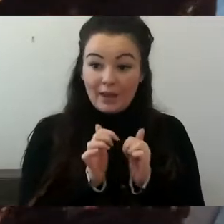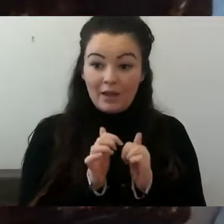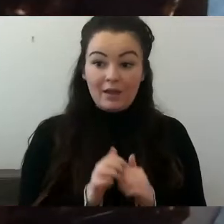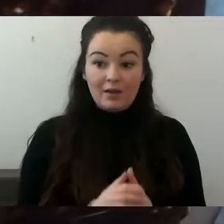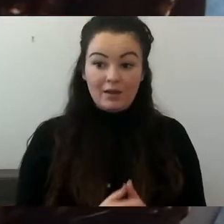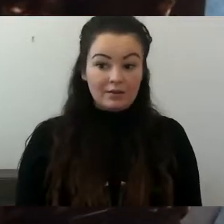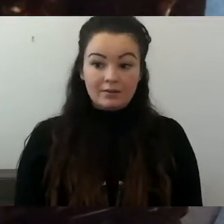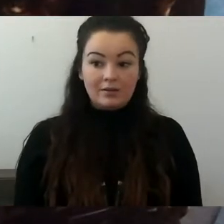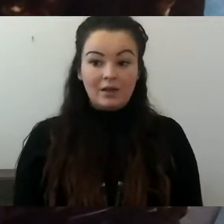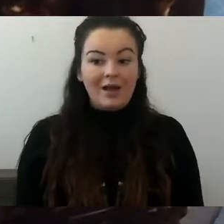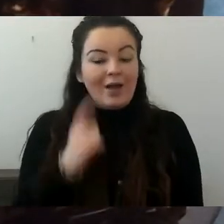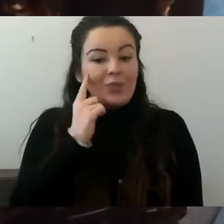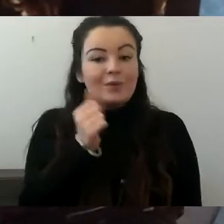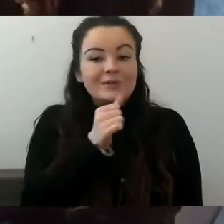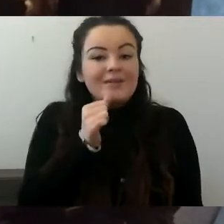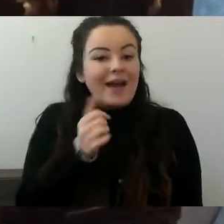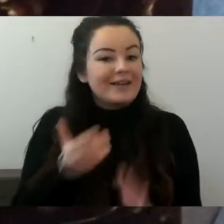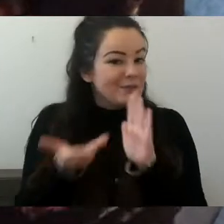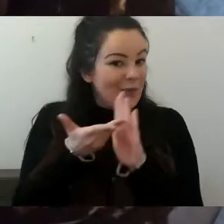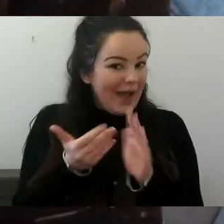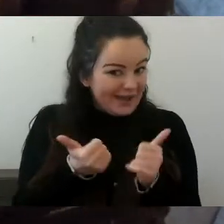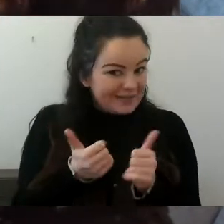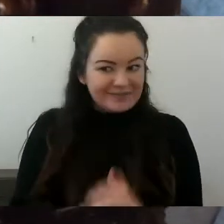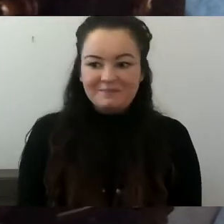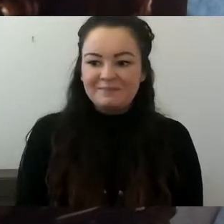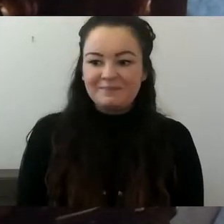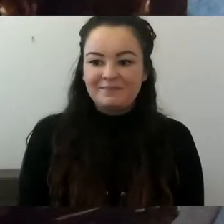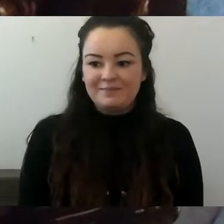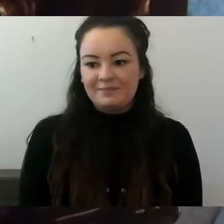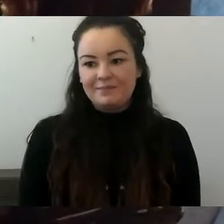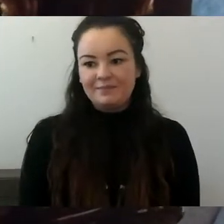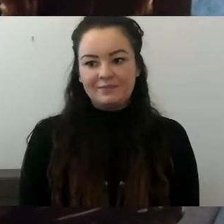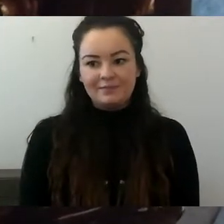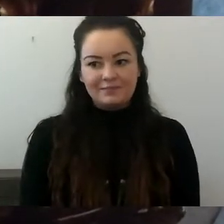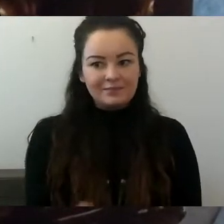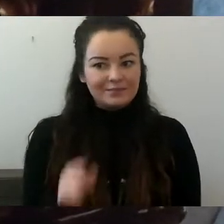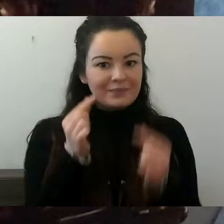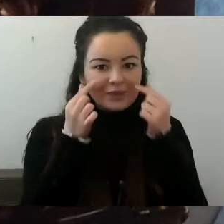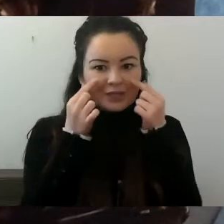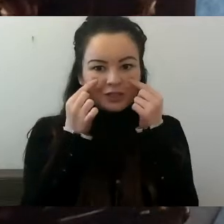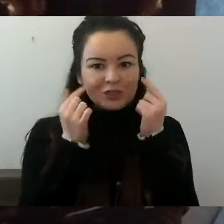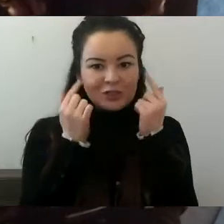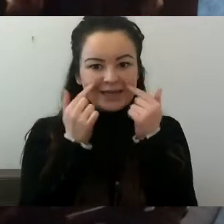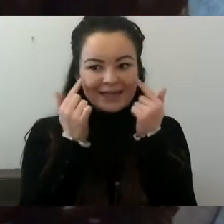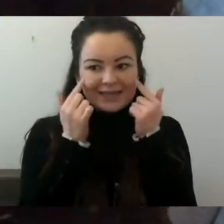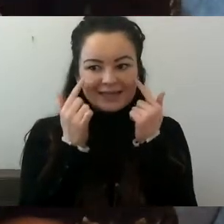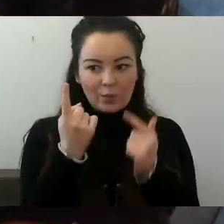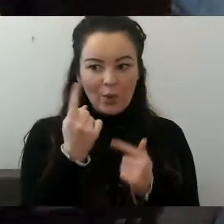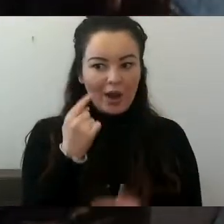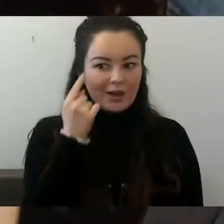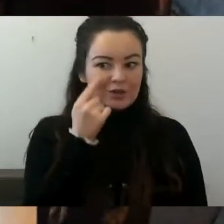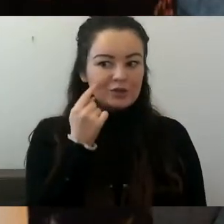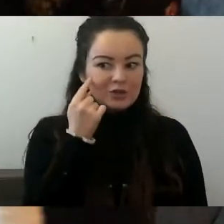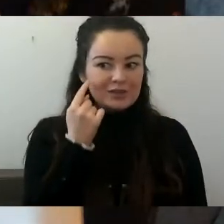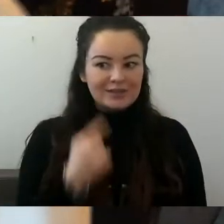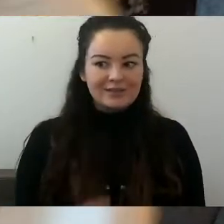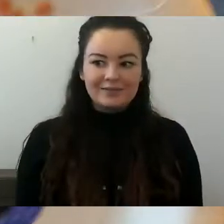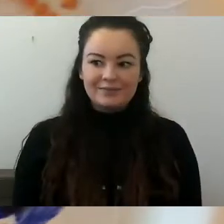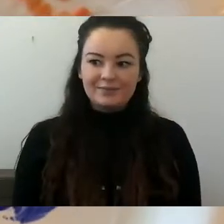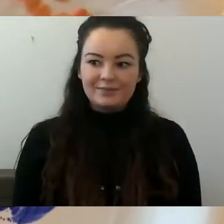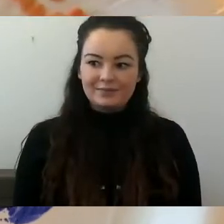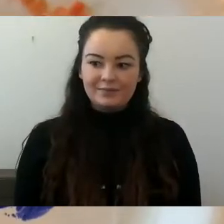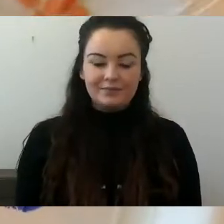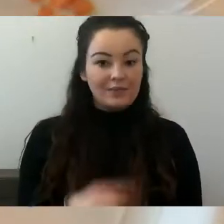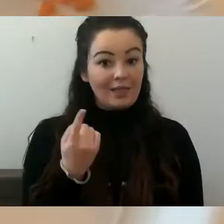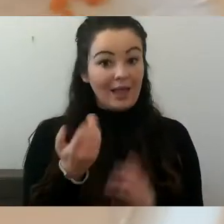have to use the paper collage if you don't want to. I just think it's a nice extra touch. And then you could put one